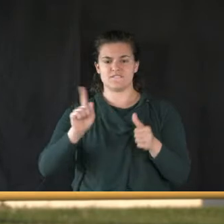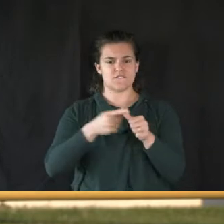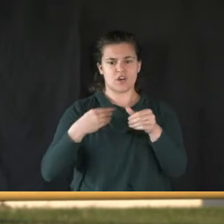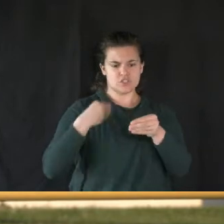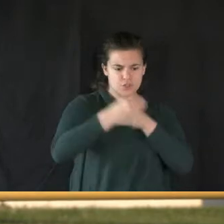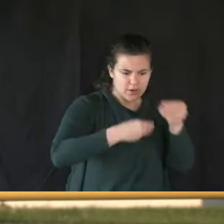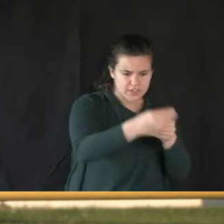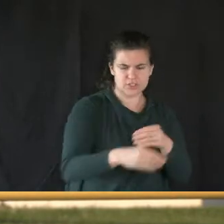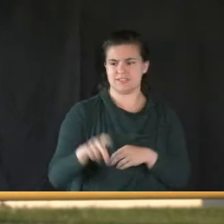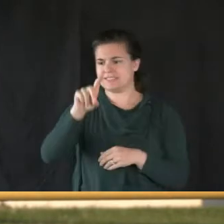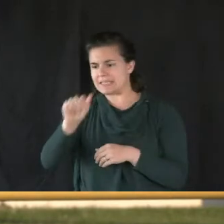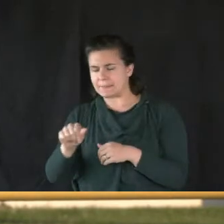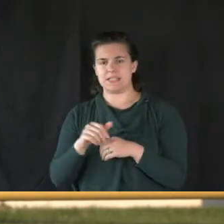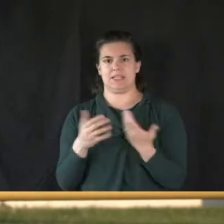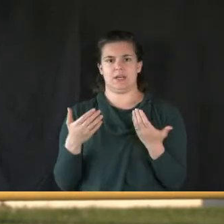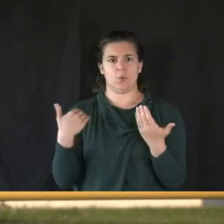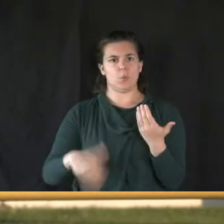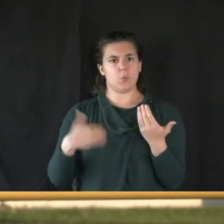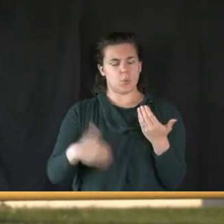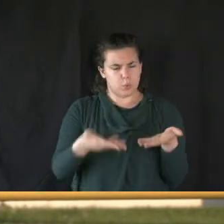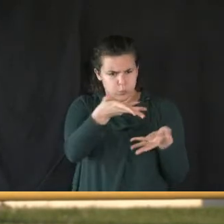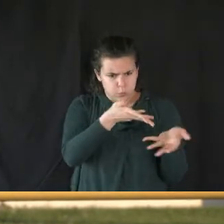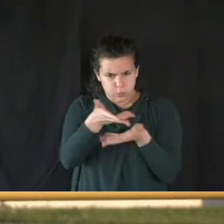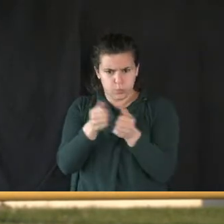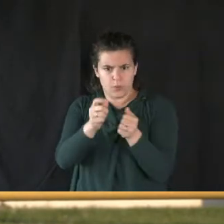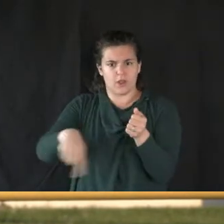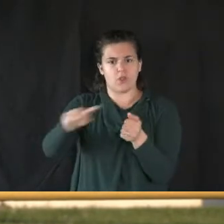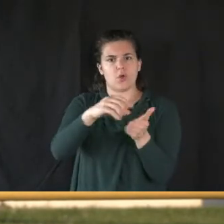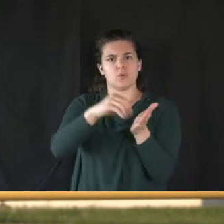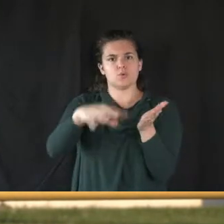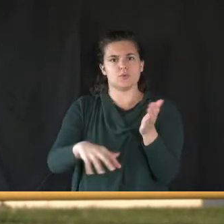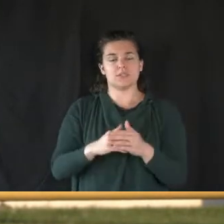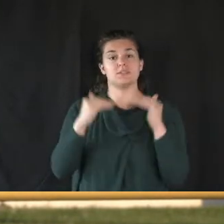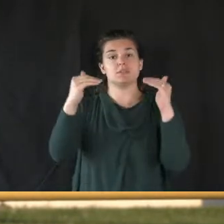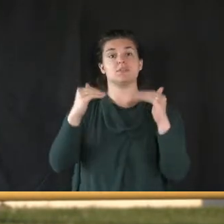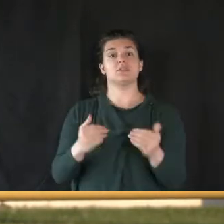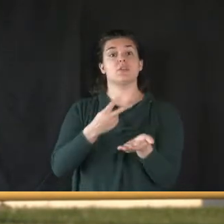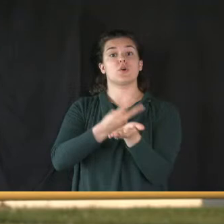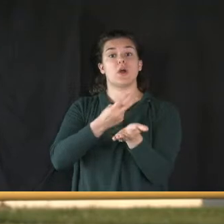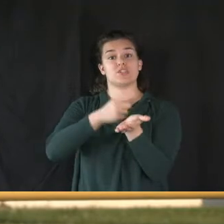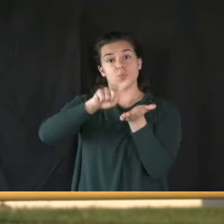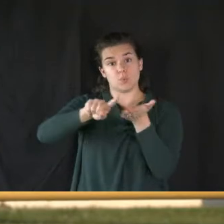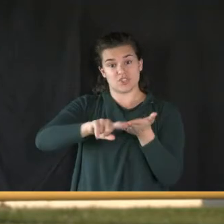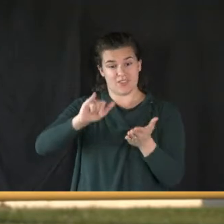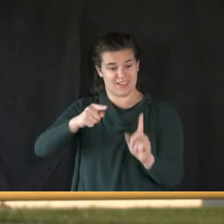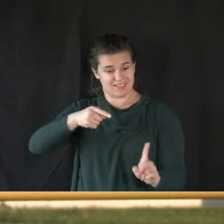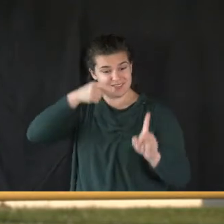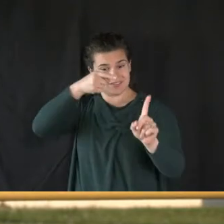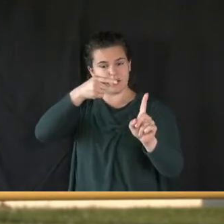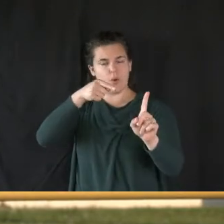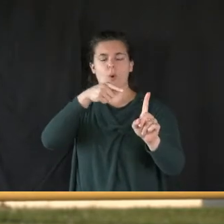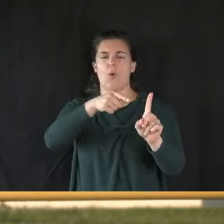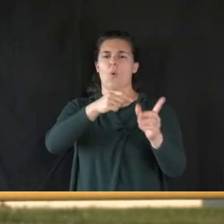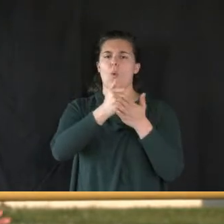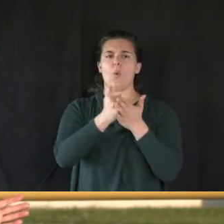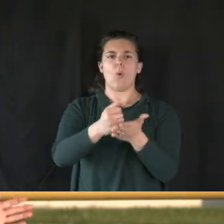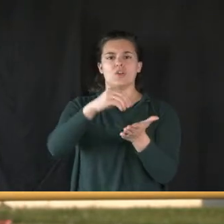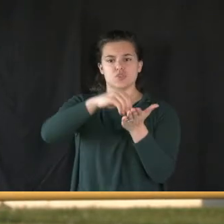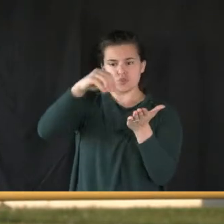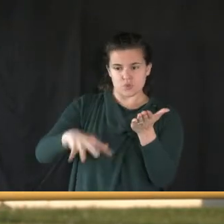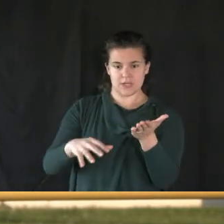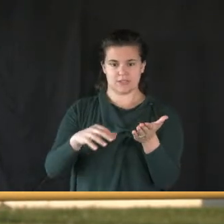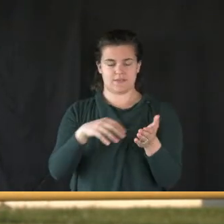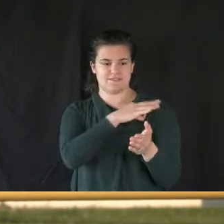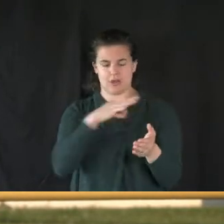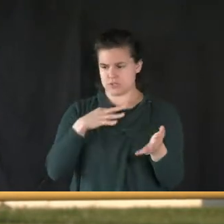disabilities. The undergraduate research initiative has flourished due to dedicated faculty like